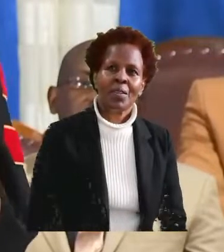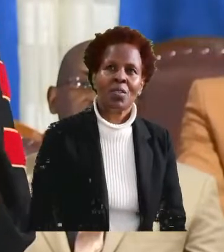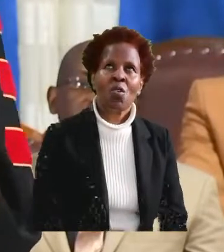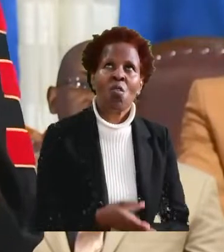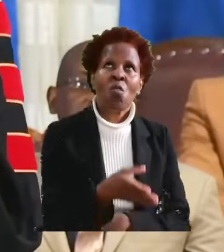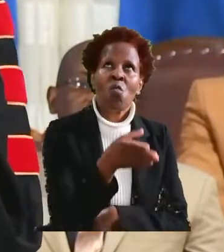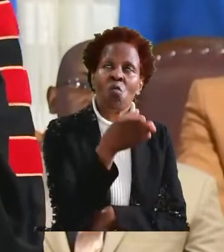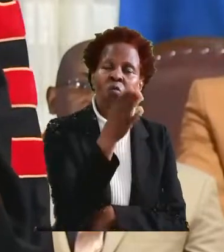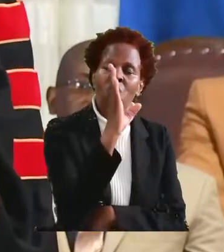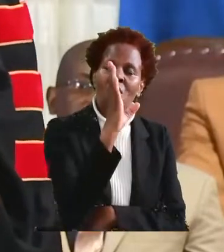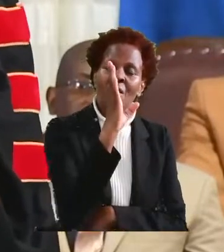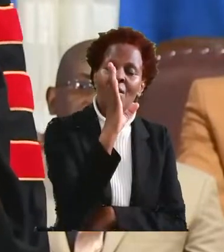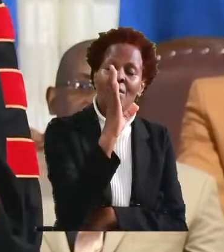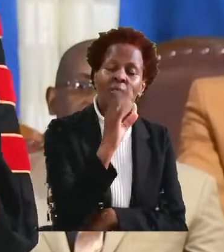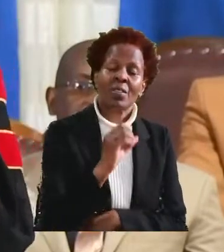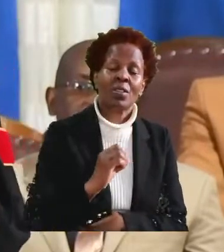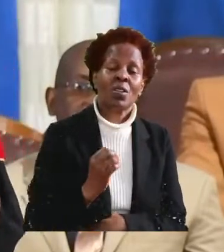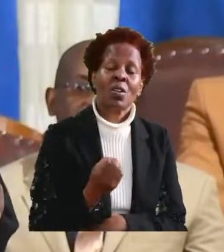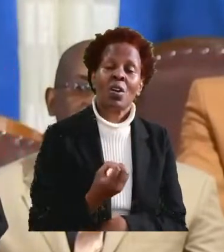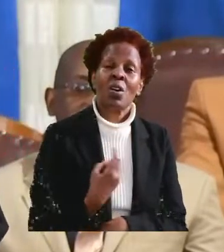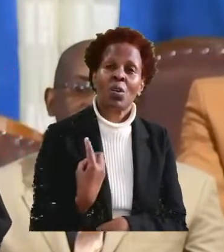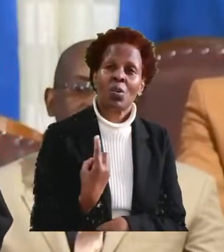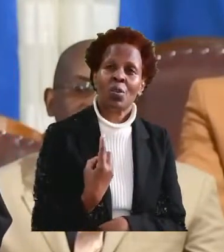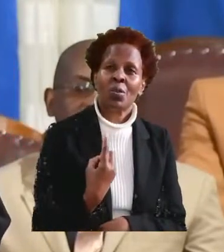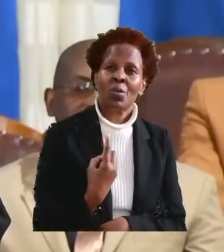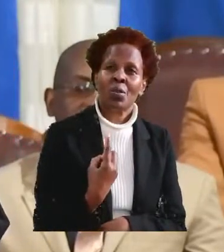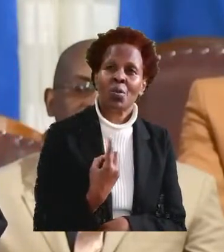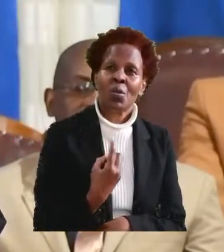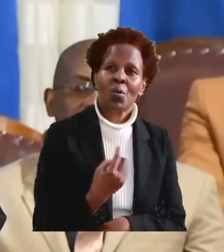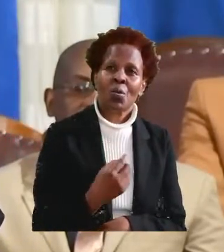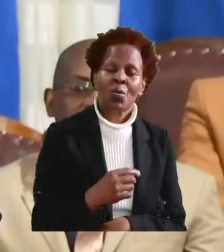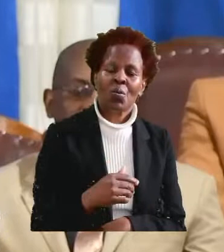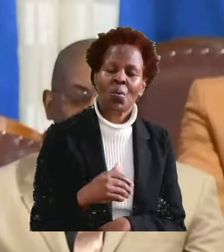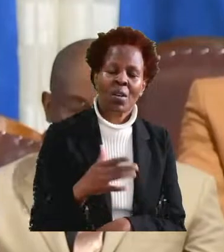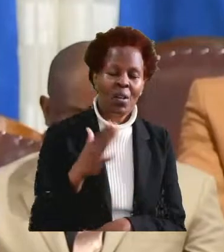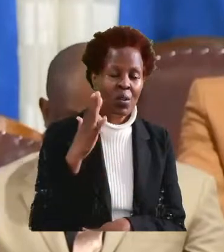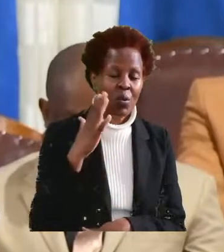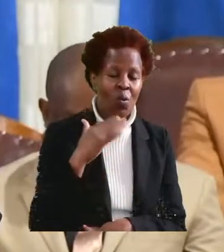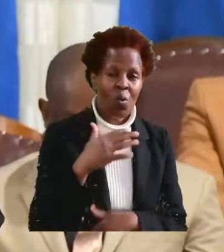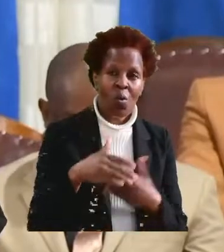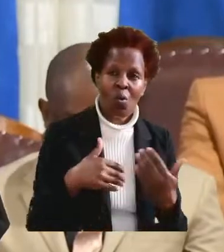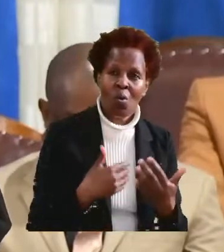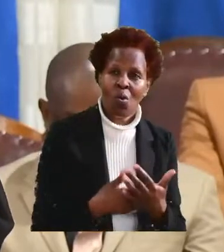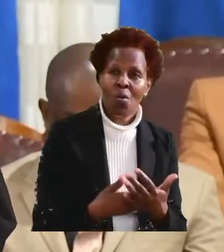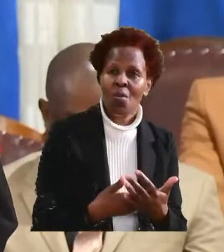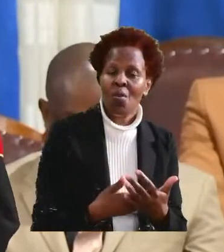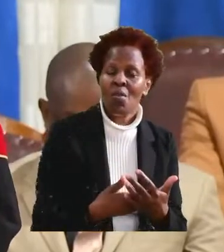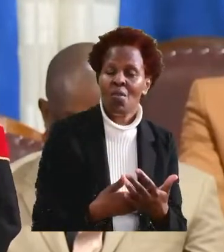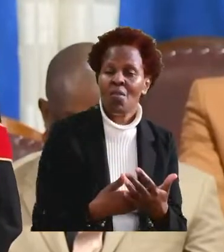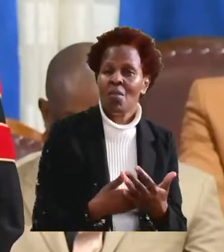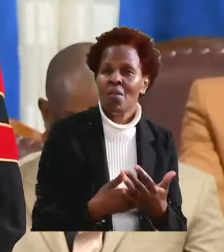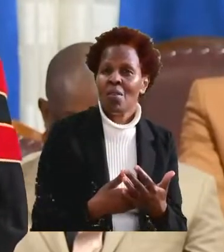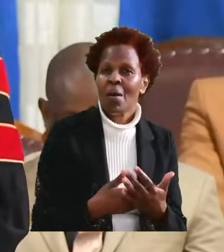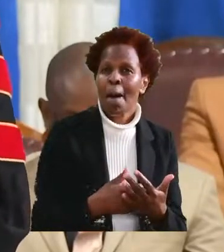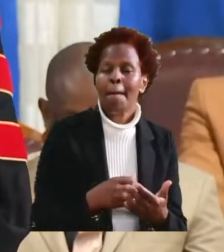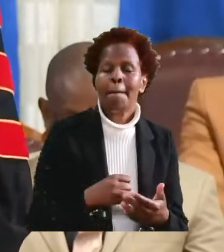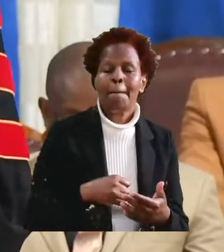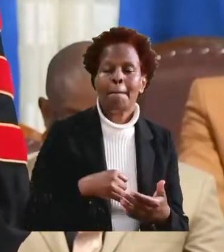Father, along we will know all about